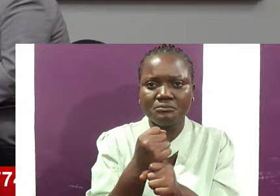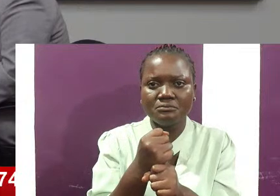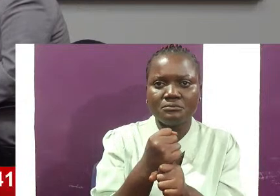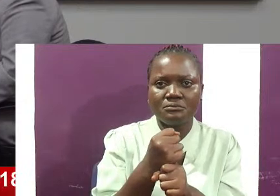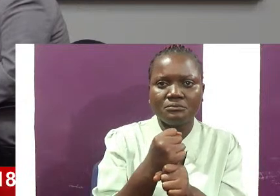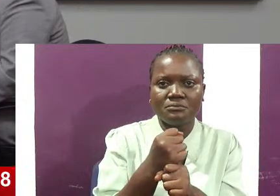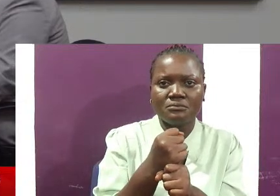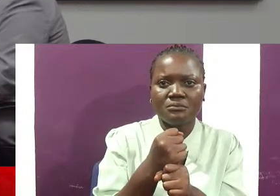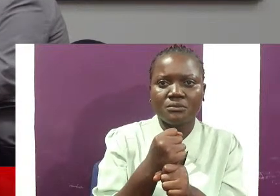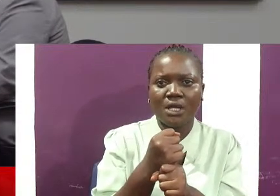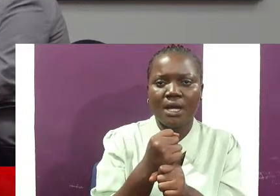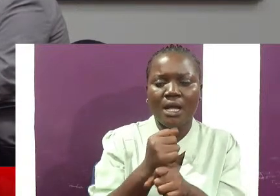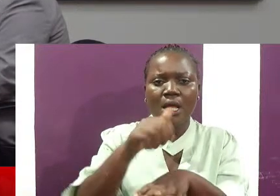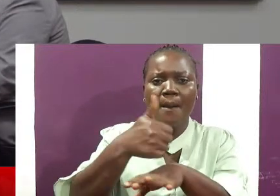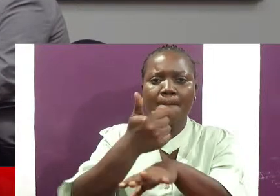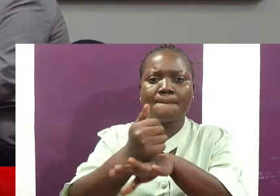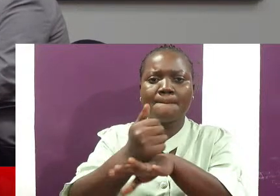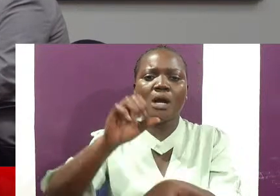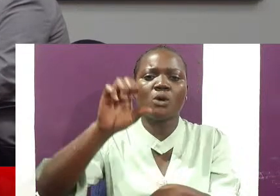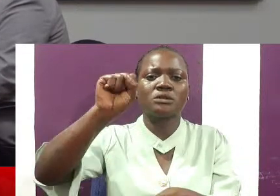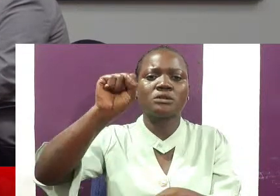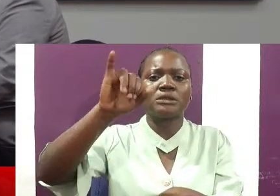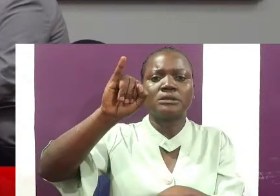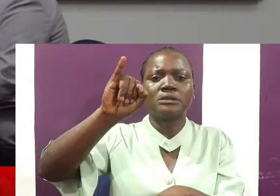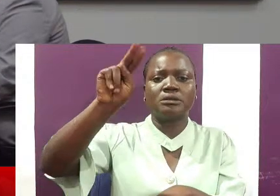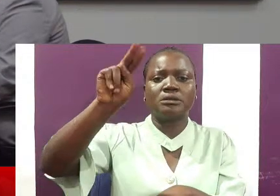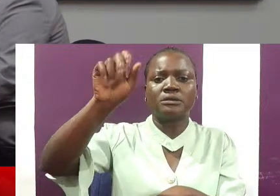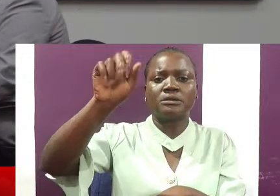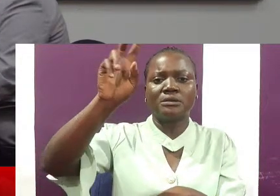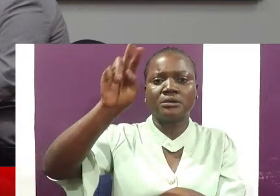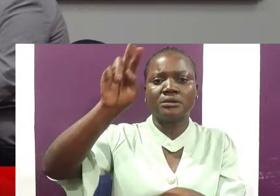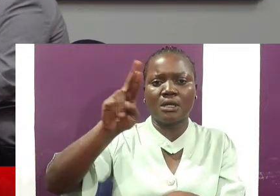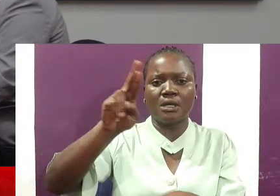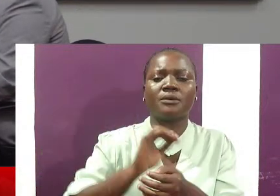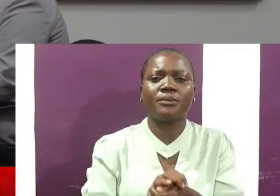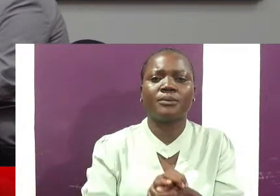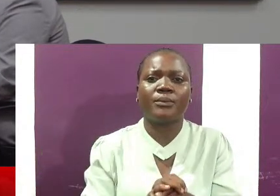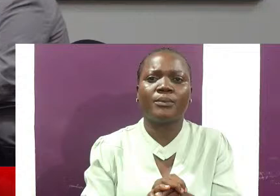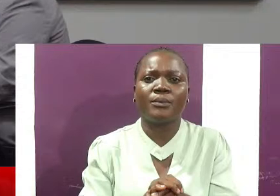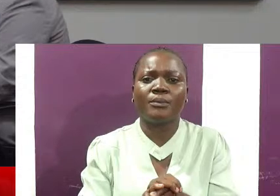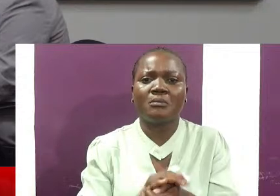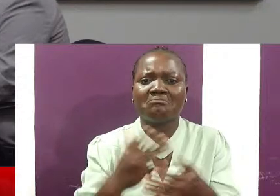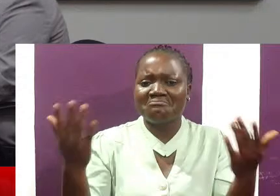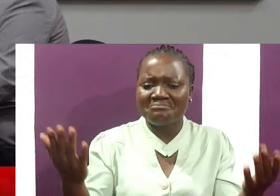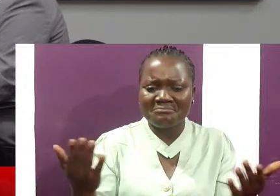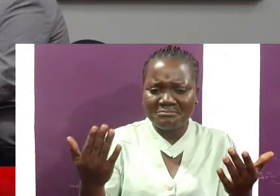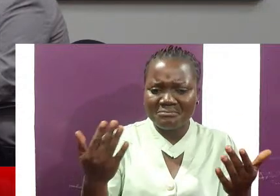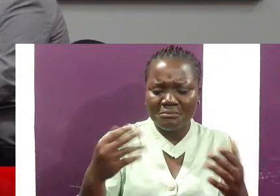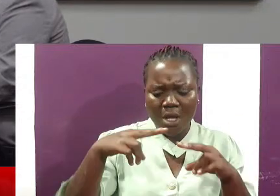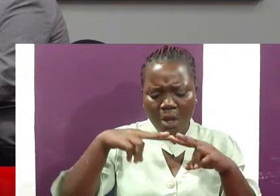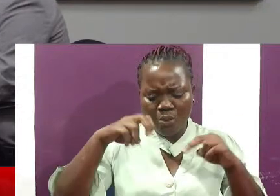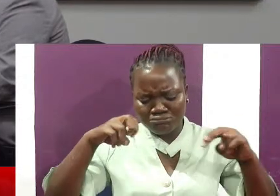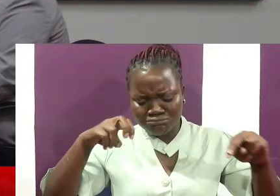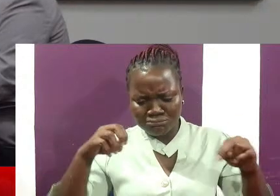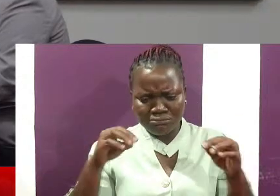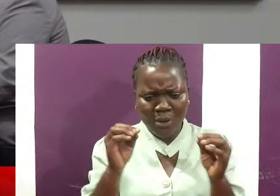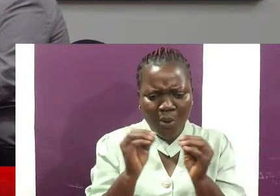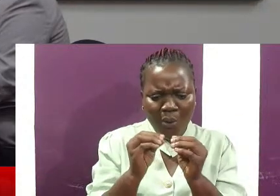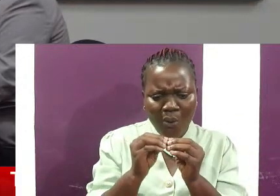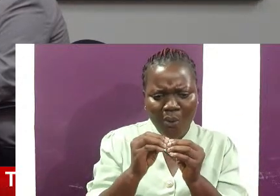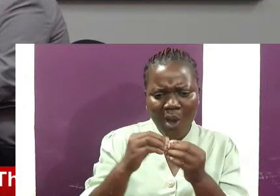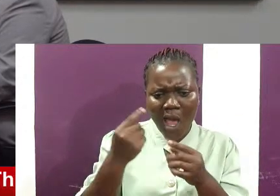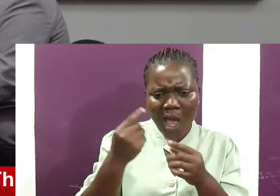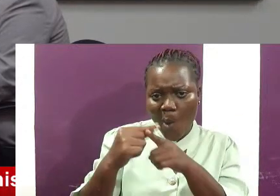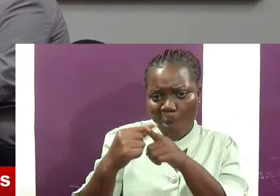Mount Sinai, the Bible says that the congregation gathered. And so looking at the words that are used over the